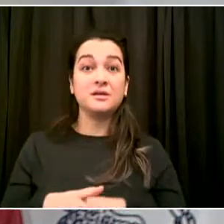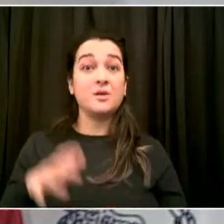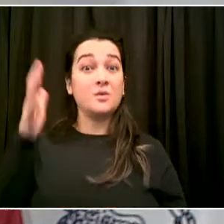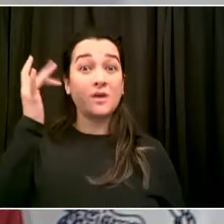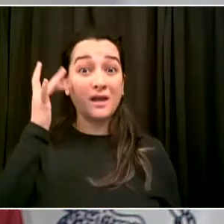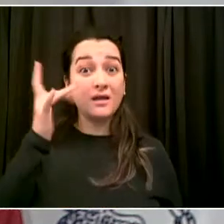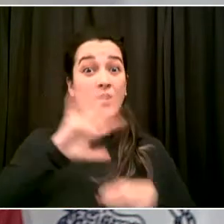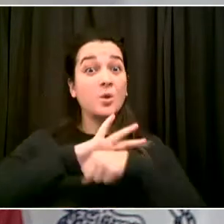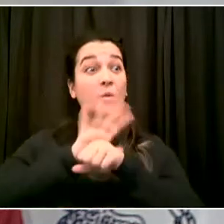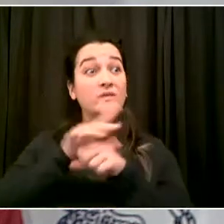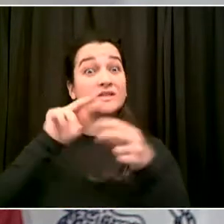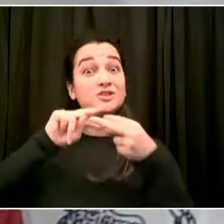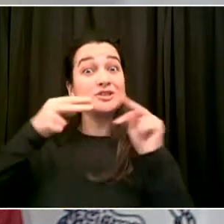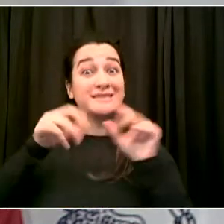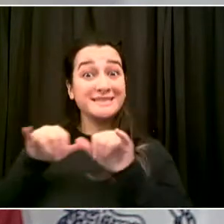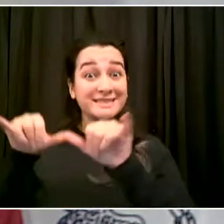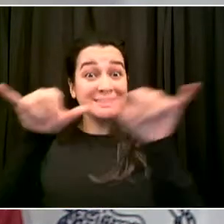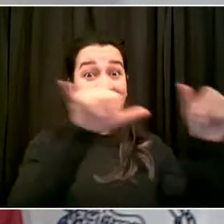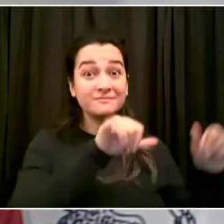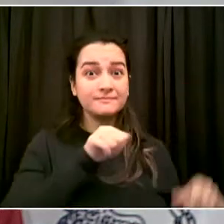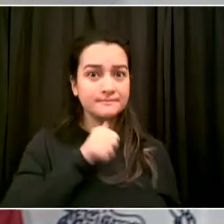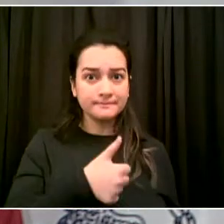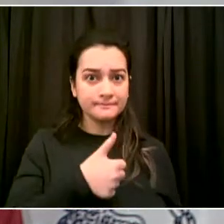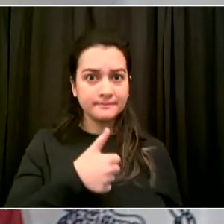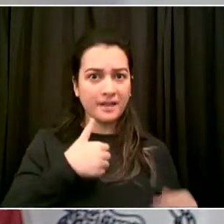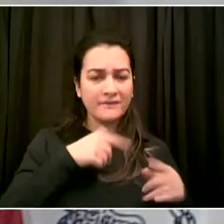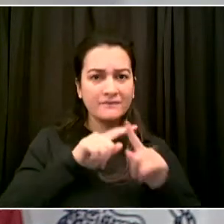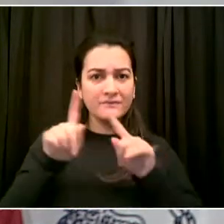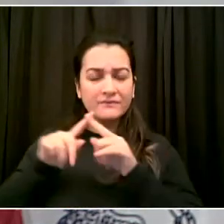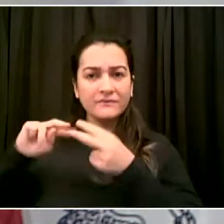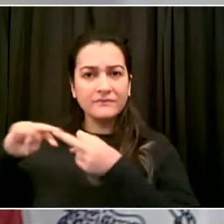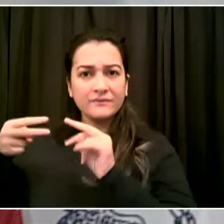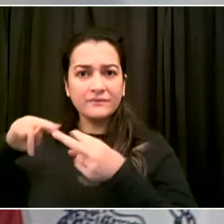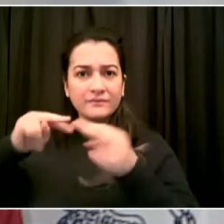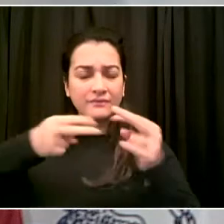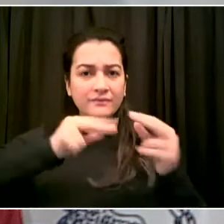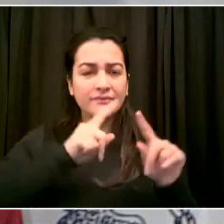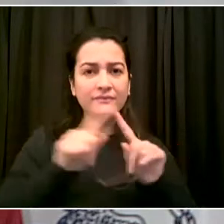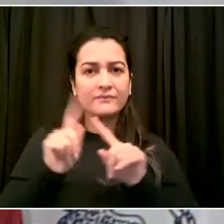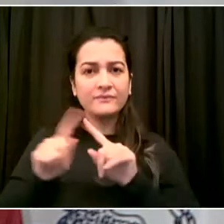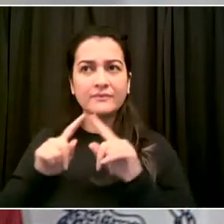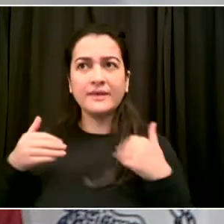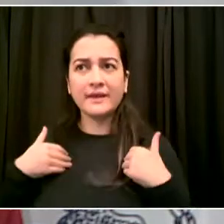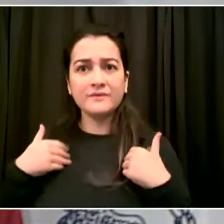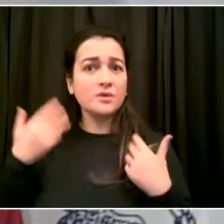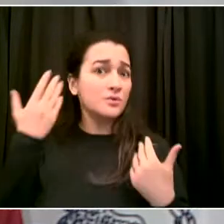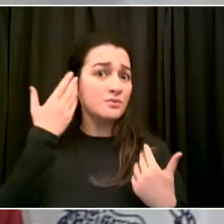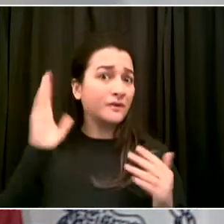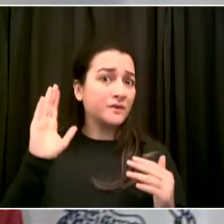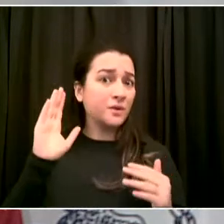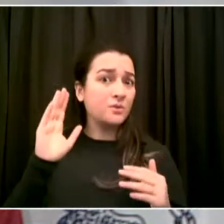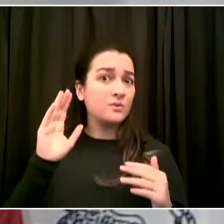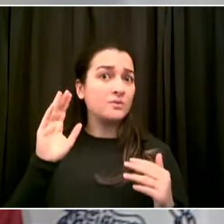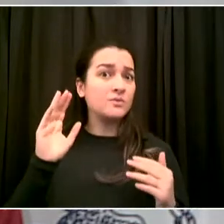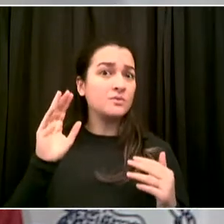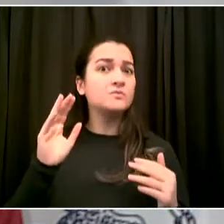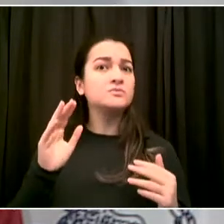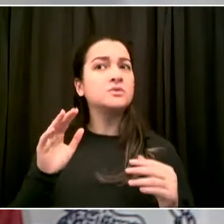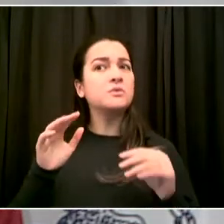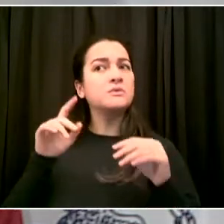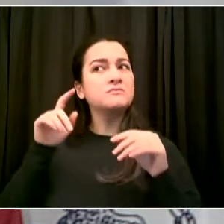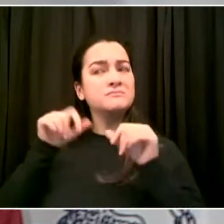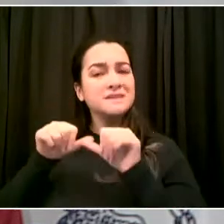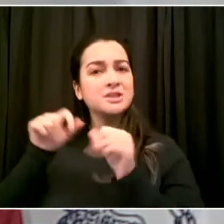for this vaccination effort to catch up with the larger reality and really create a new dynamic in the city. When we get closer to